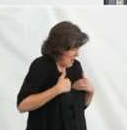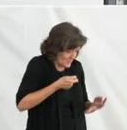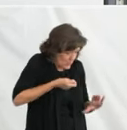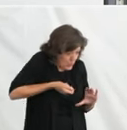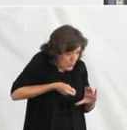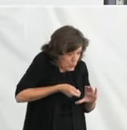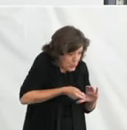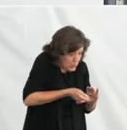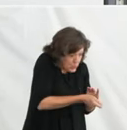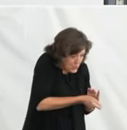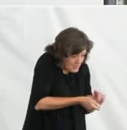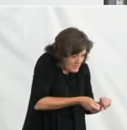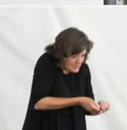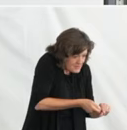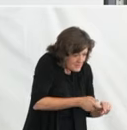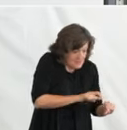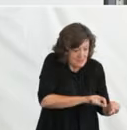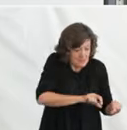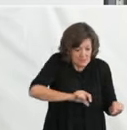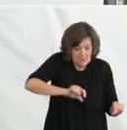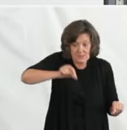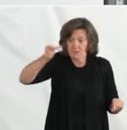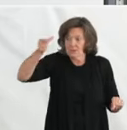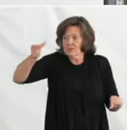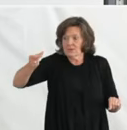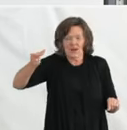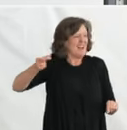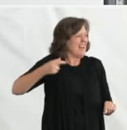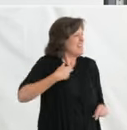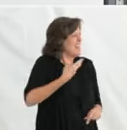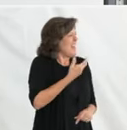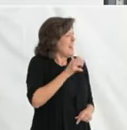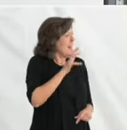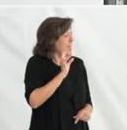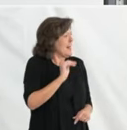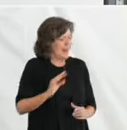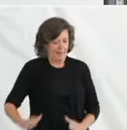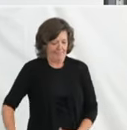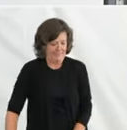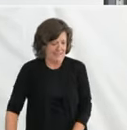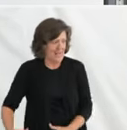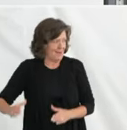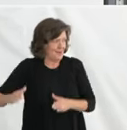end and stuck it on that old helium tank that clown had left.